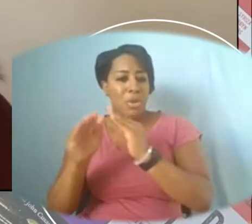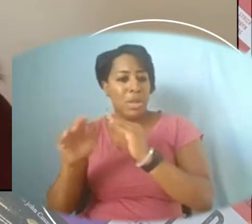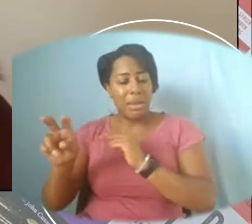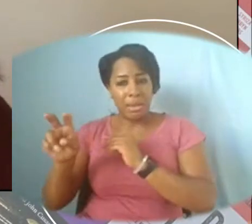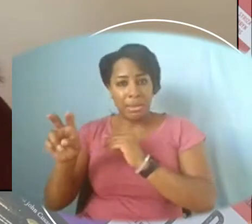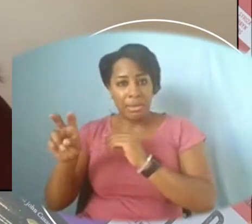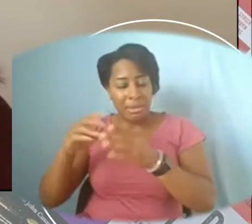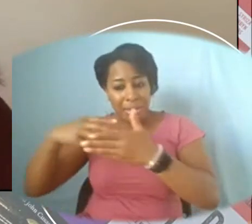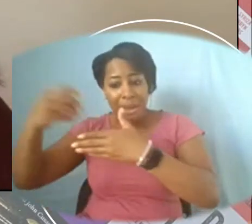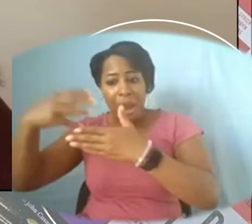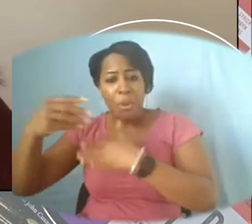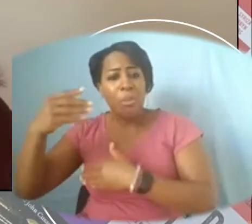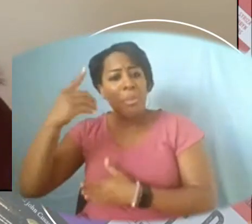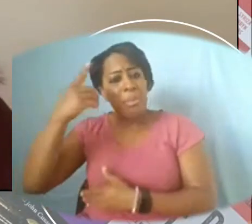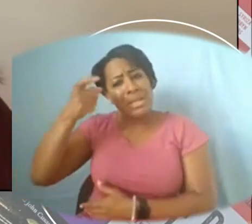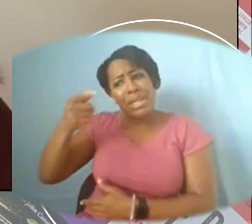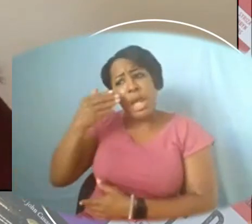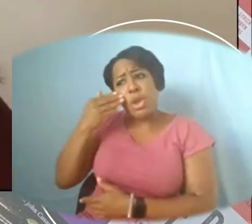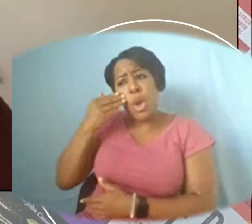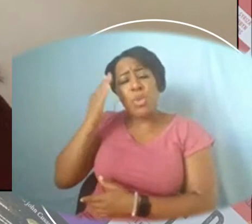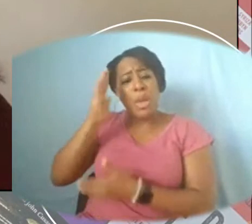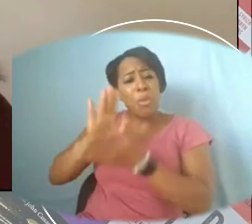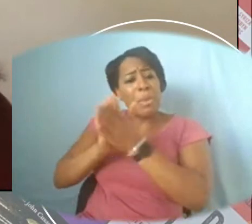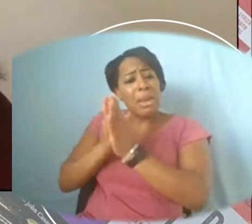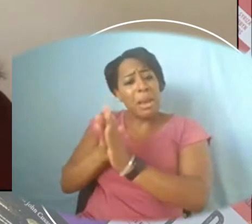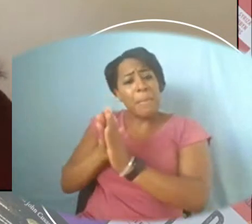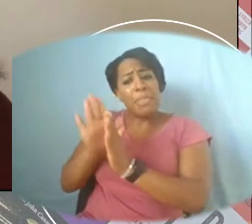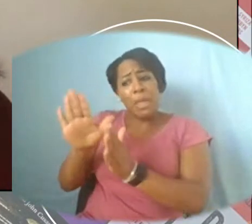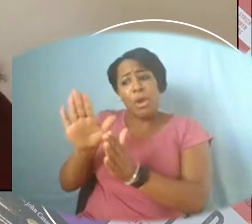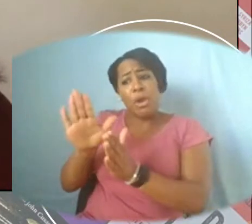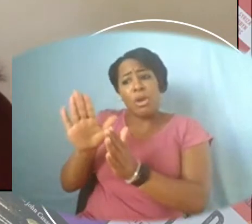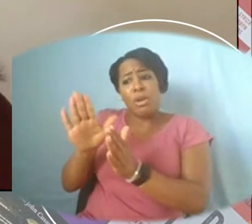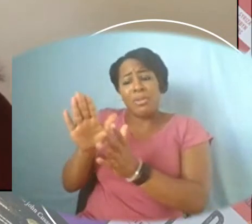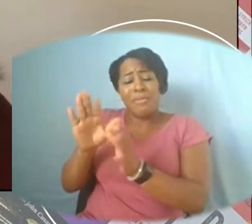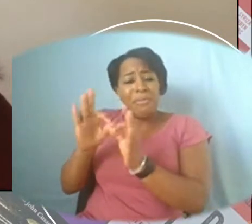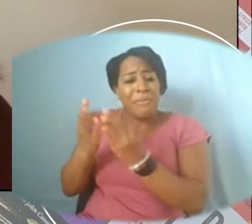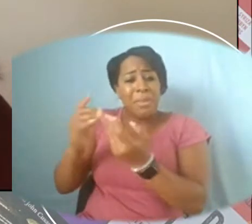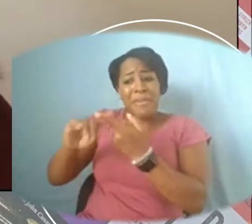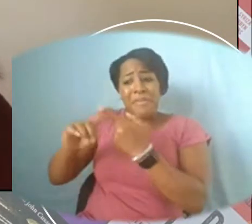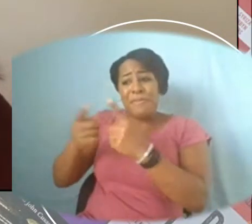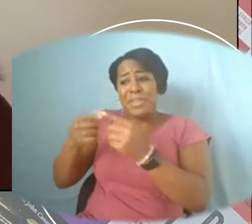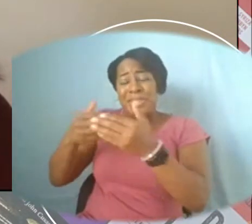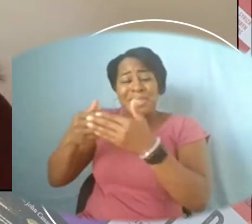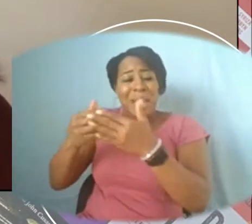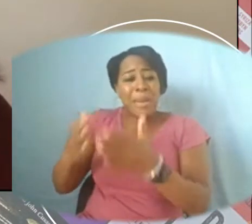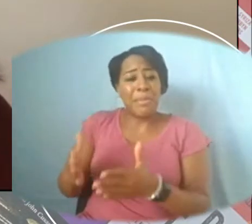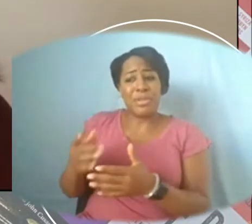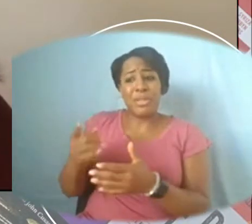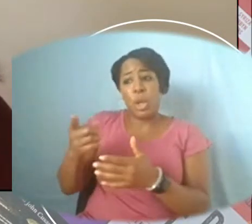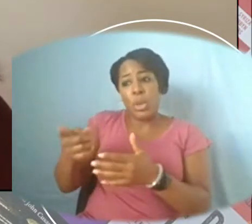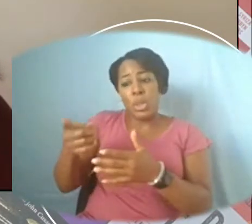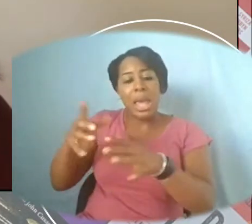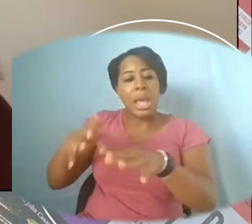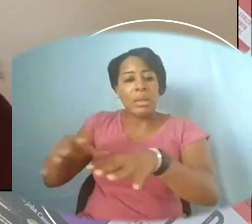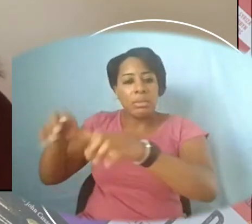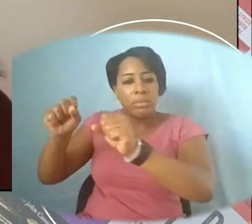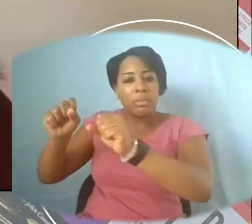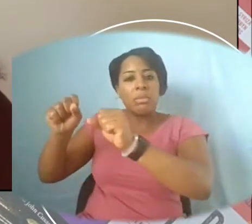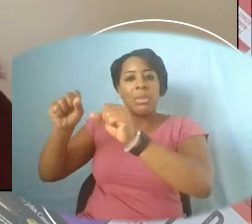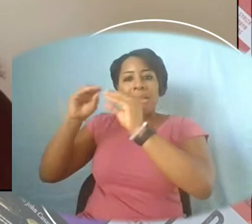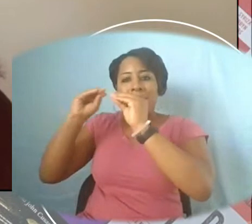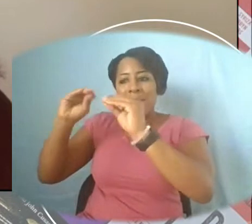loved one's neighbor. So I want them healthy and whole. And so they're the ones teaching the groups. They're the ones creating the